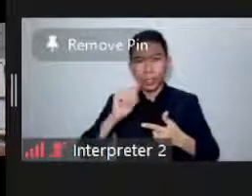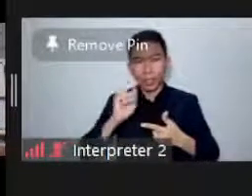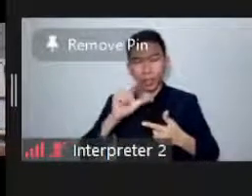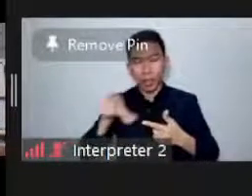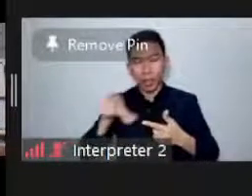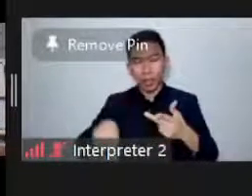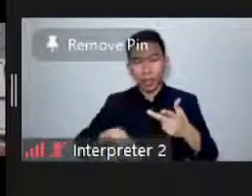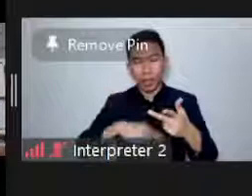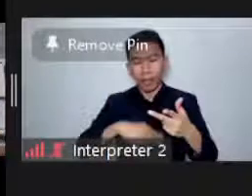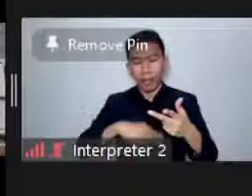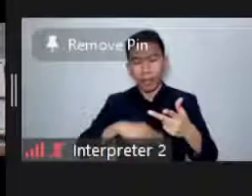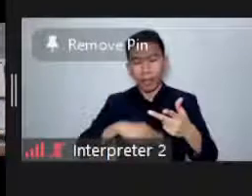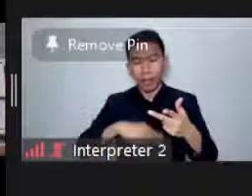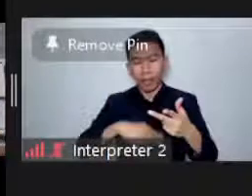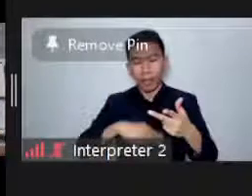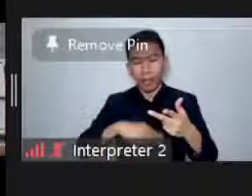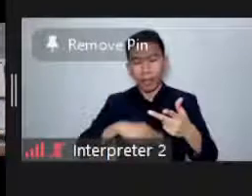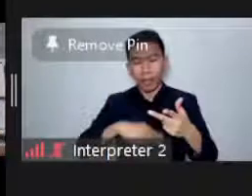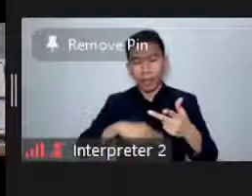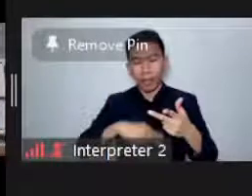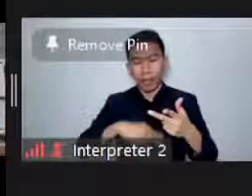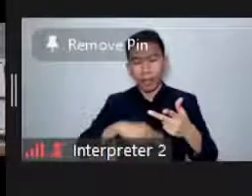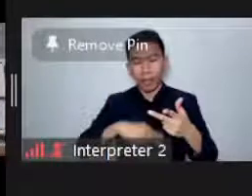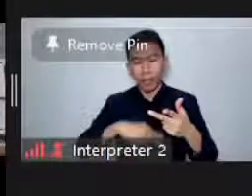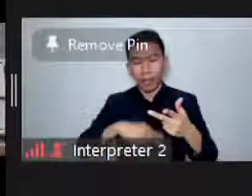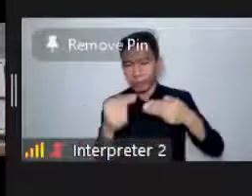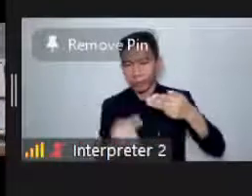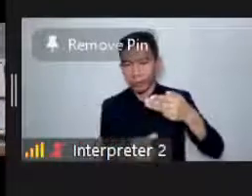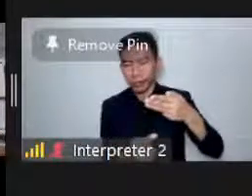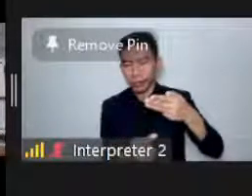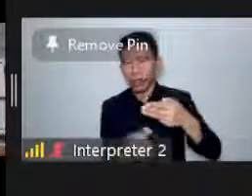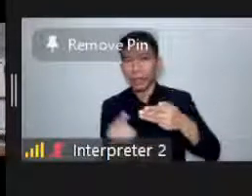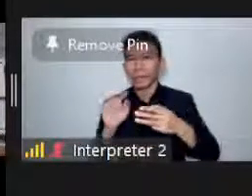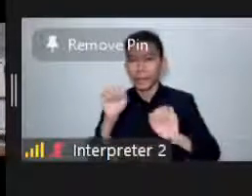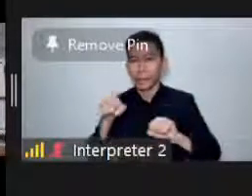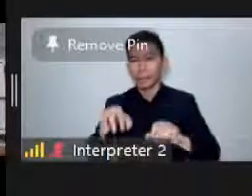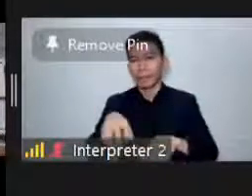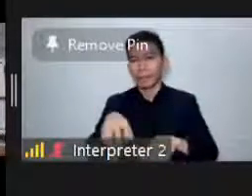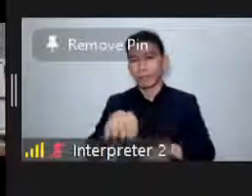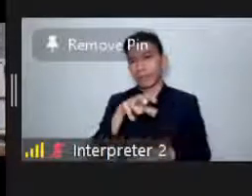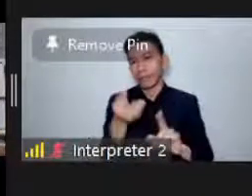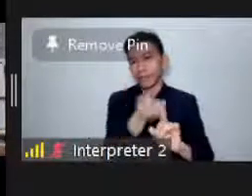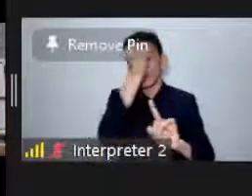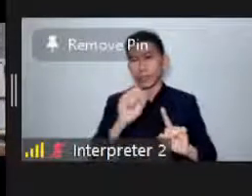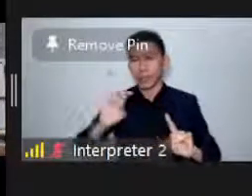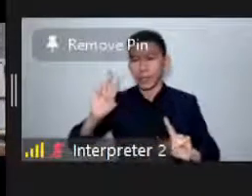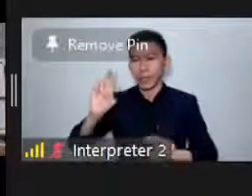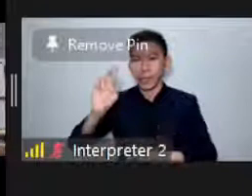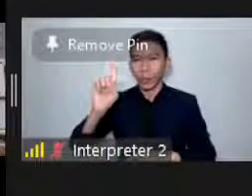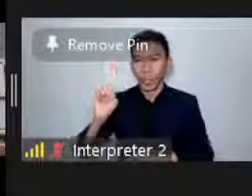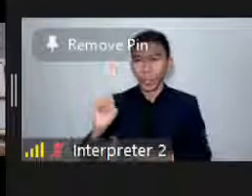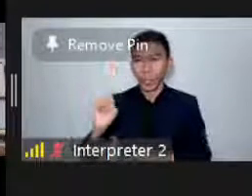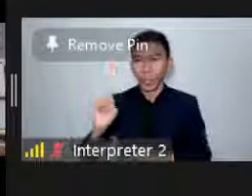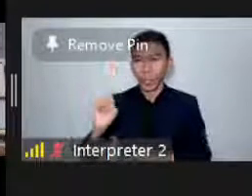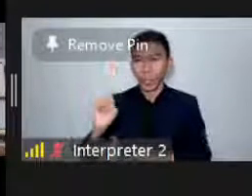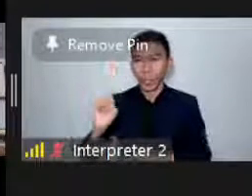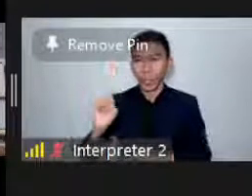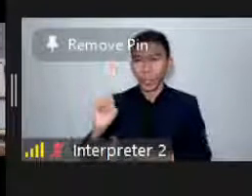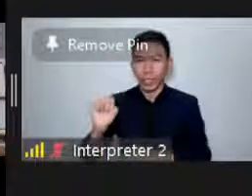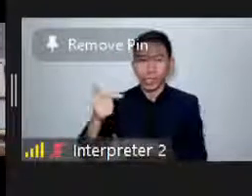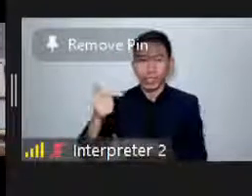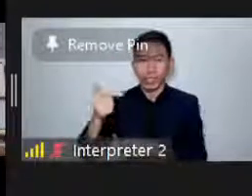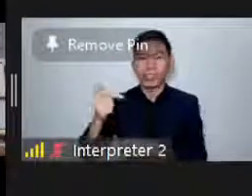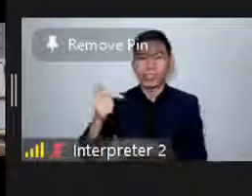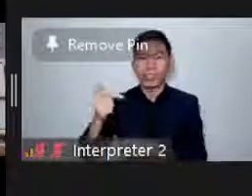Registry, which will contribute to the attainment of the United Nations SDG indicator numbers 3 and 4, that is,